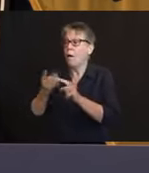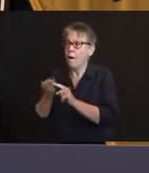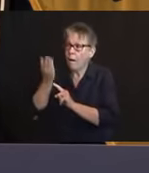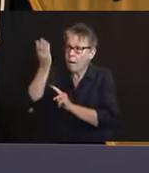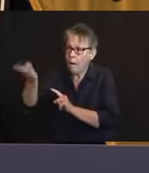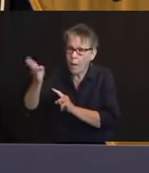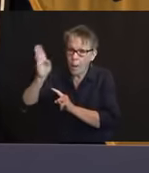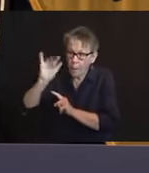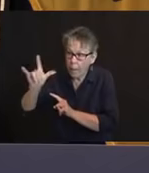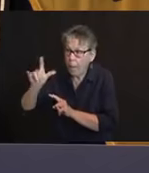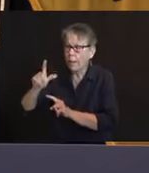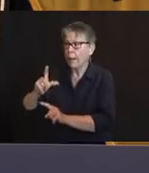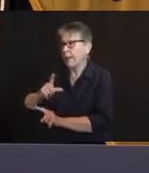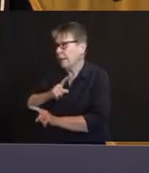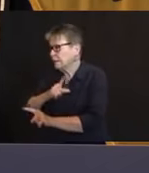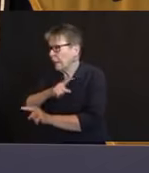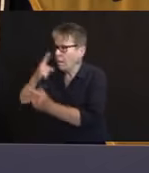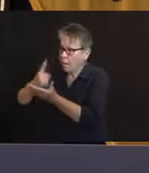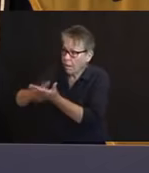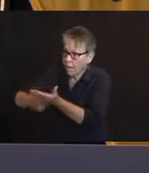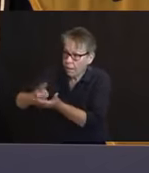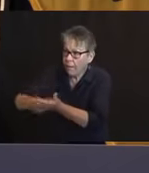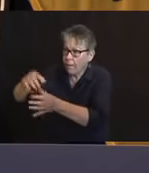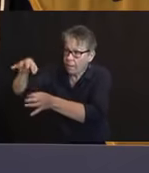here, Matt. Watch the hamstring.